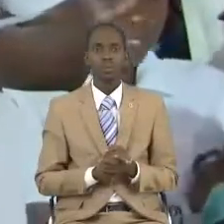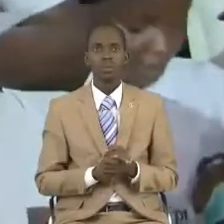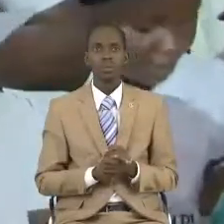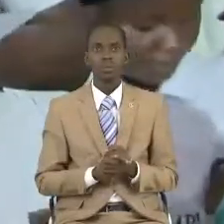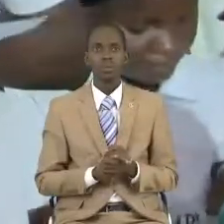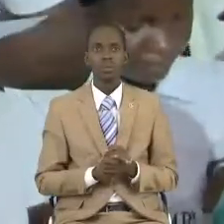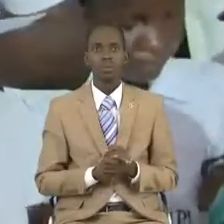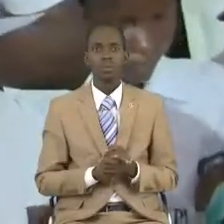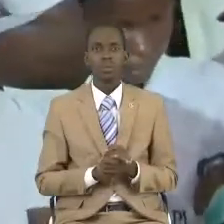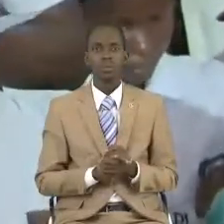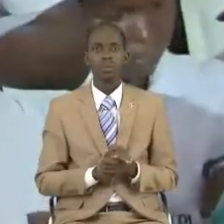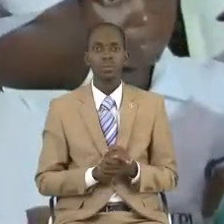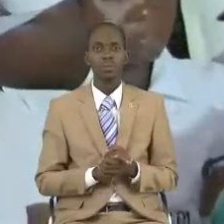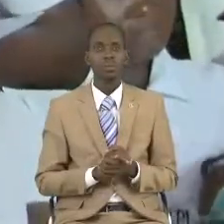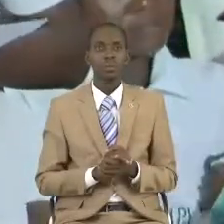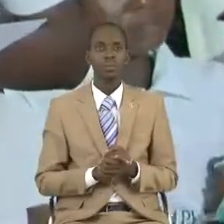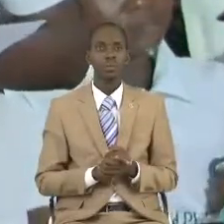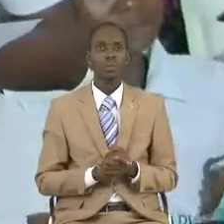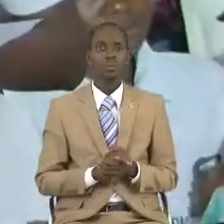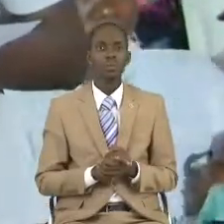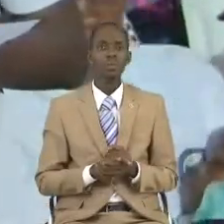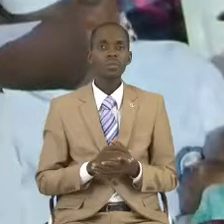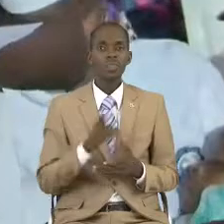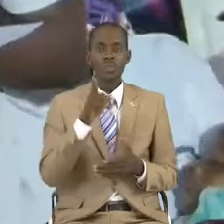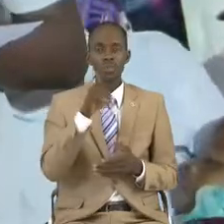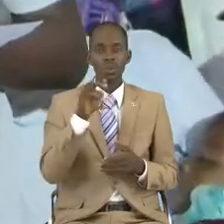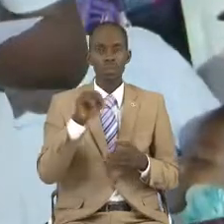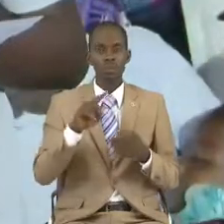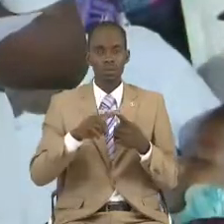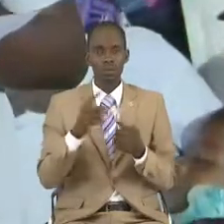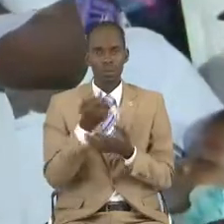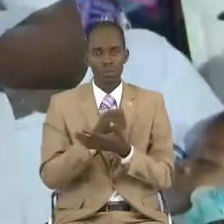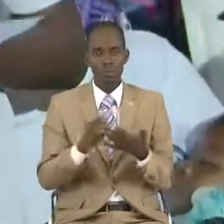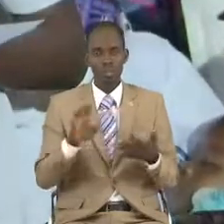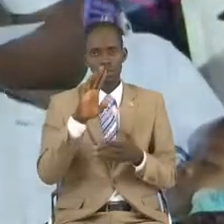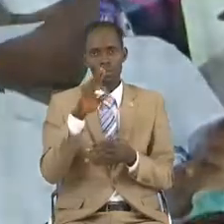the castle shoe place quickly spread so everywhere